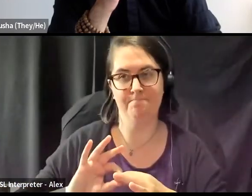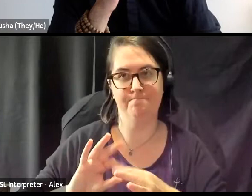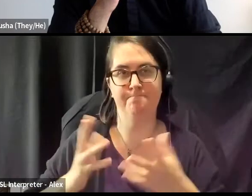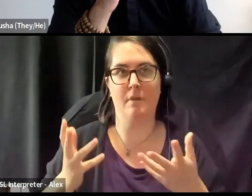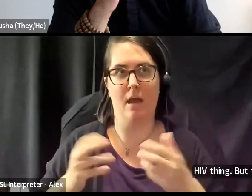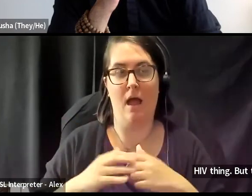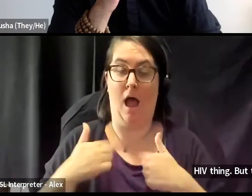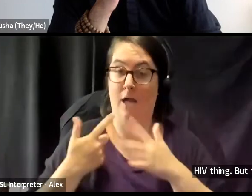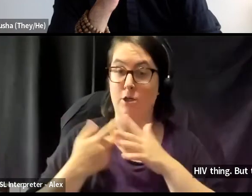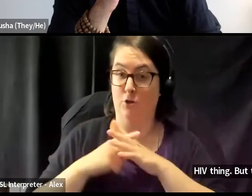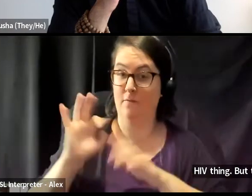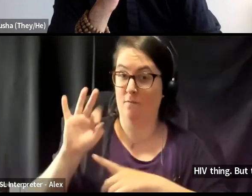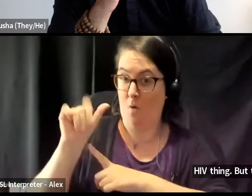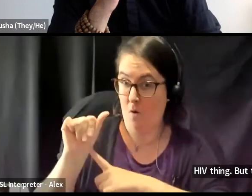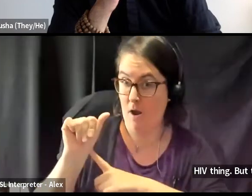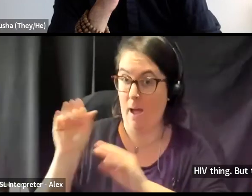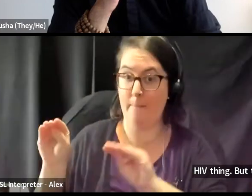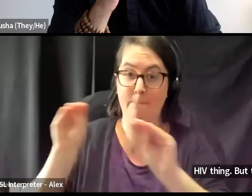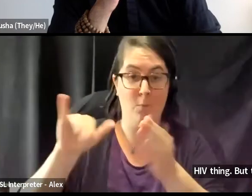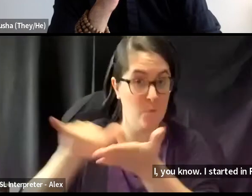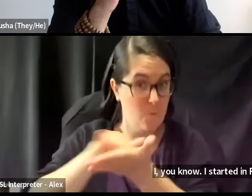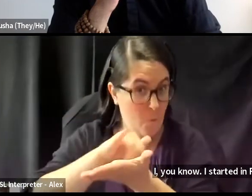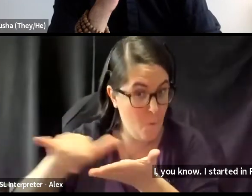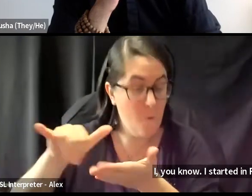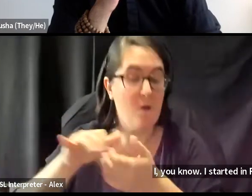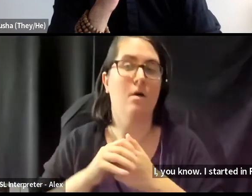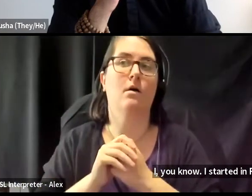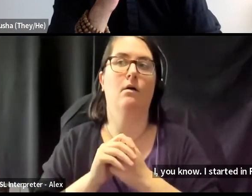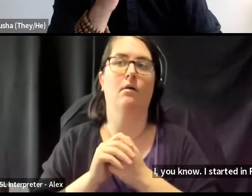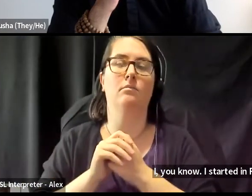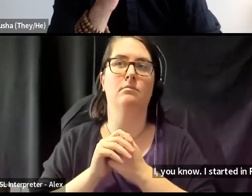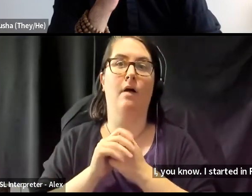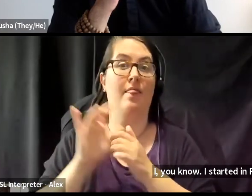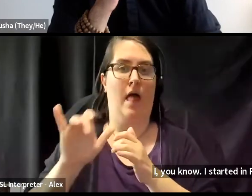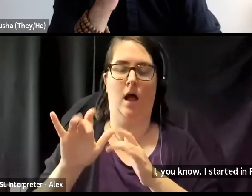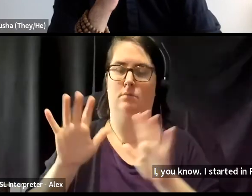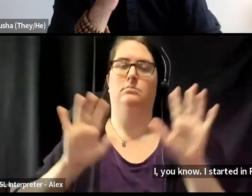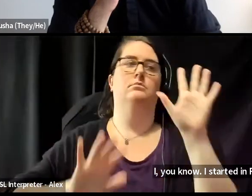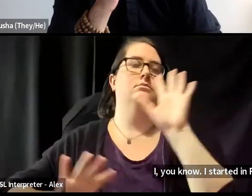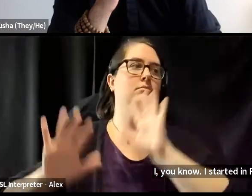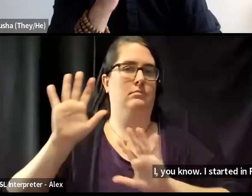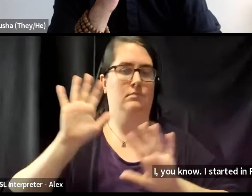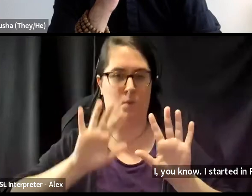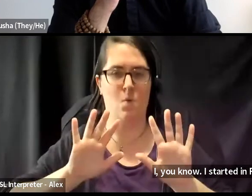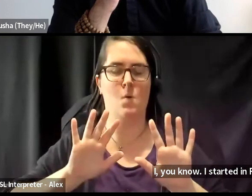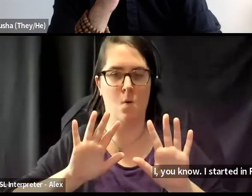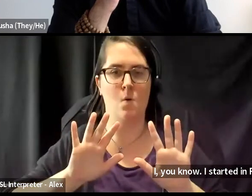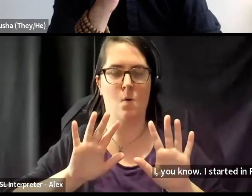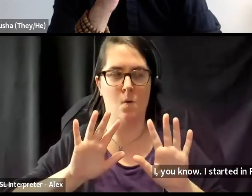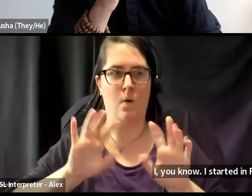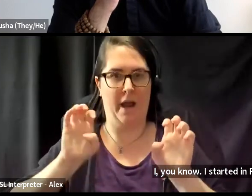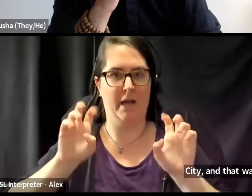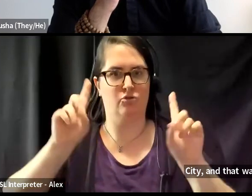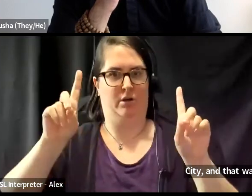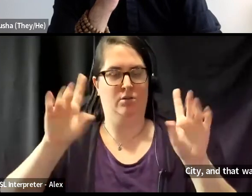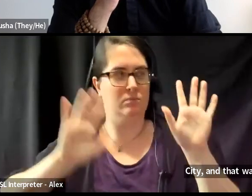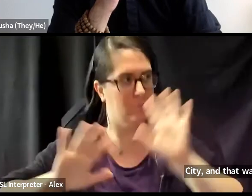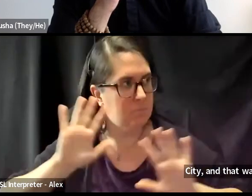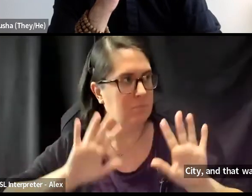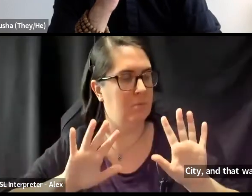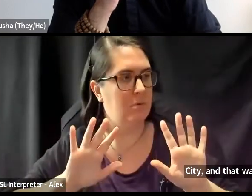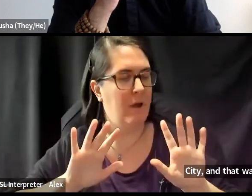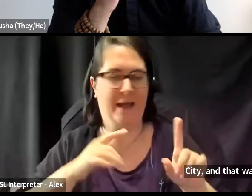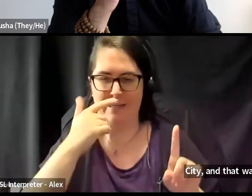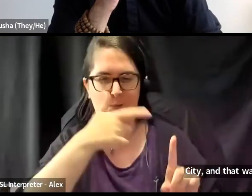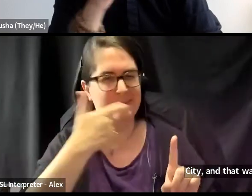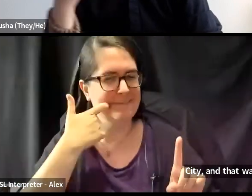started in Florida. I moved to New York City, and that was a major education. And it's funny that you said, I think one of the things